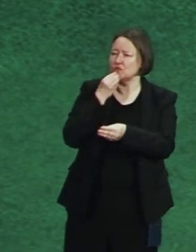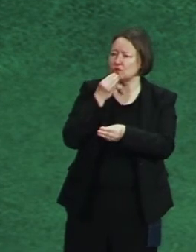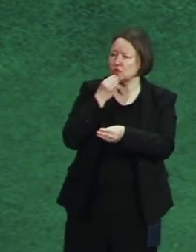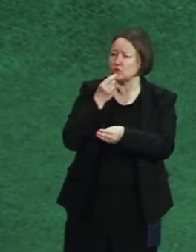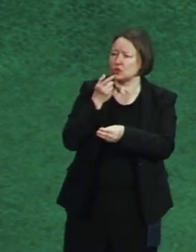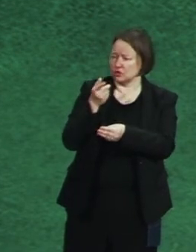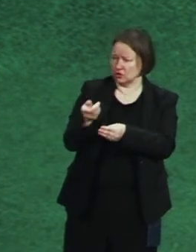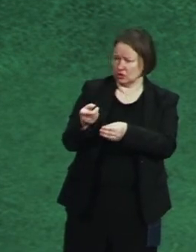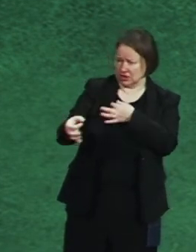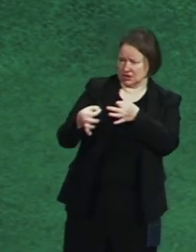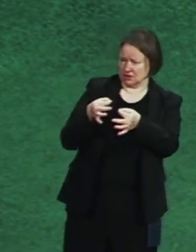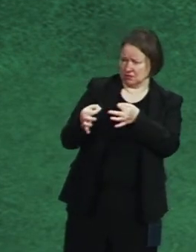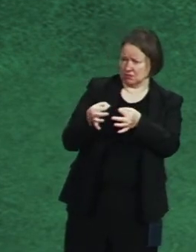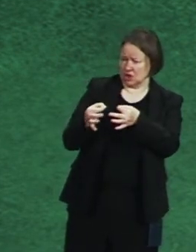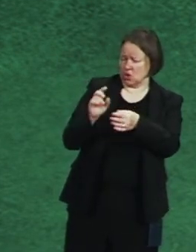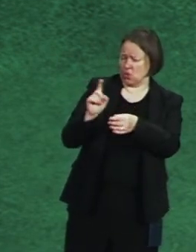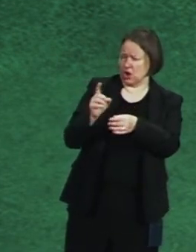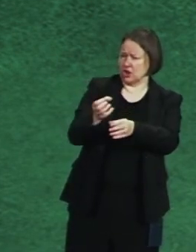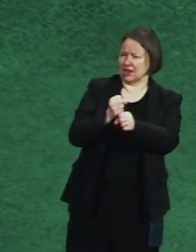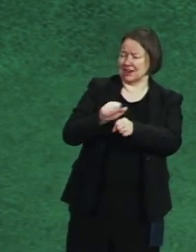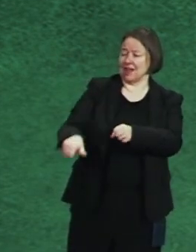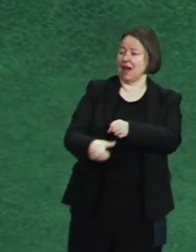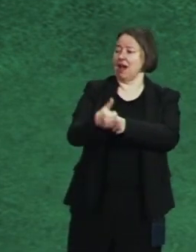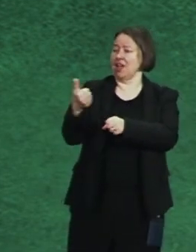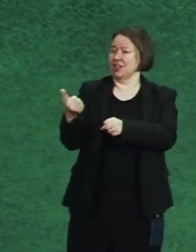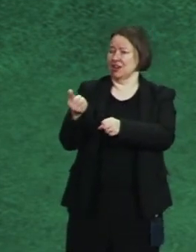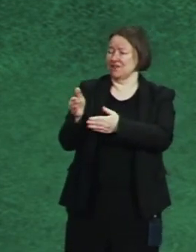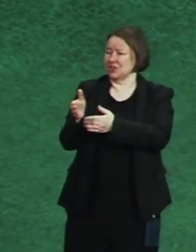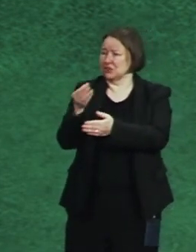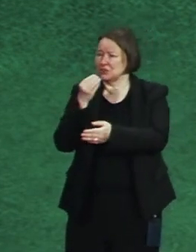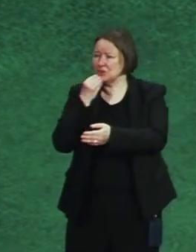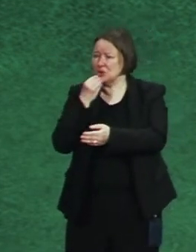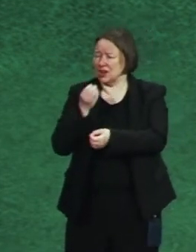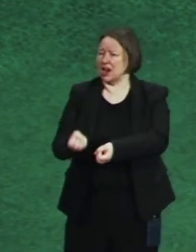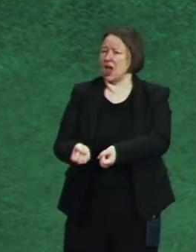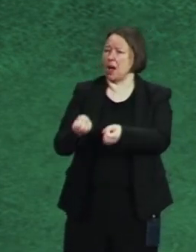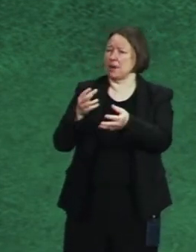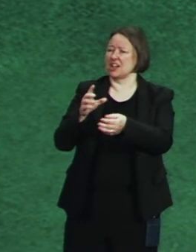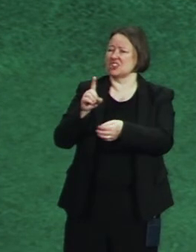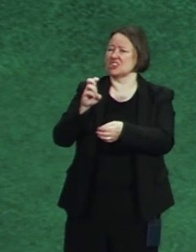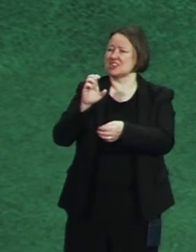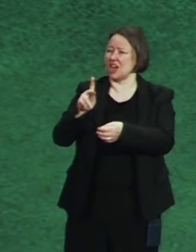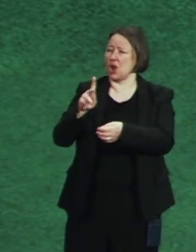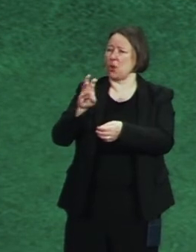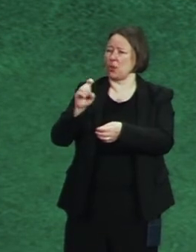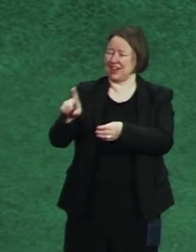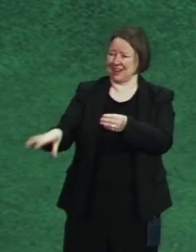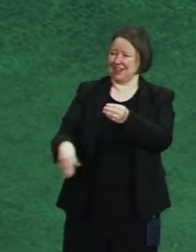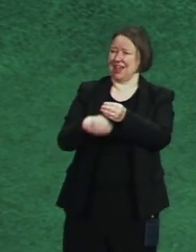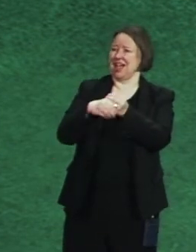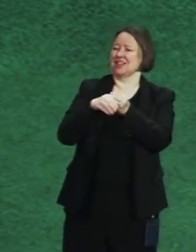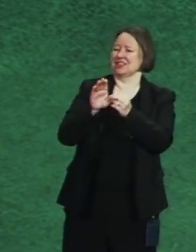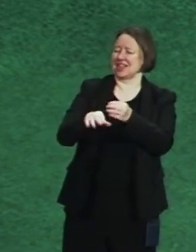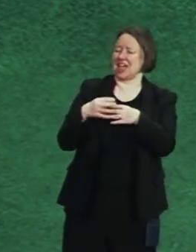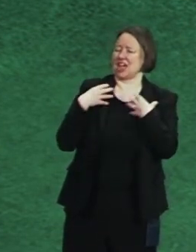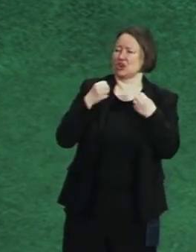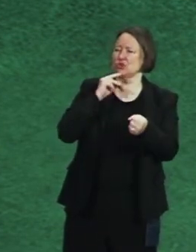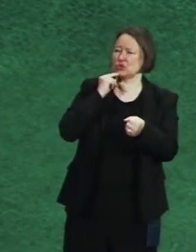So could you explain where you're getting the other fish food and then how much the duckweed contributes to their